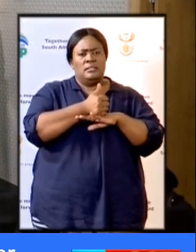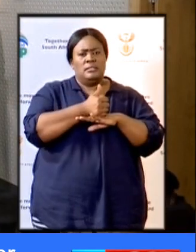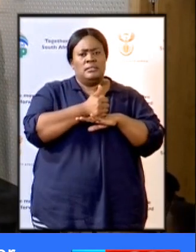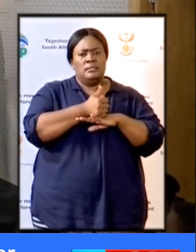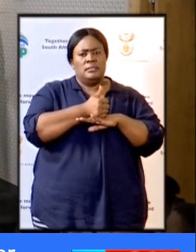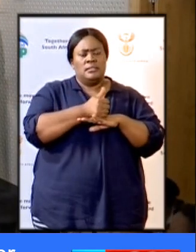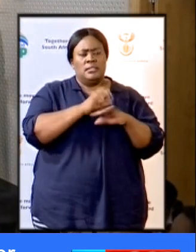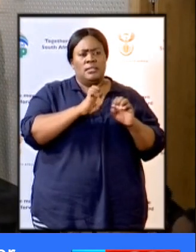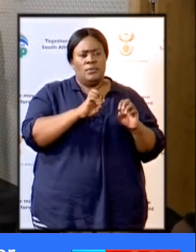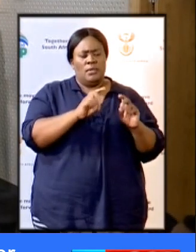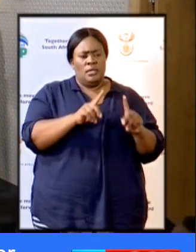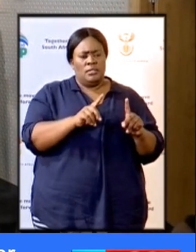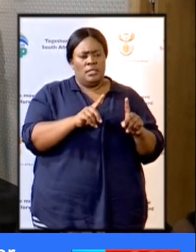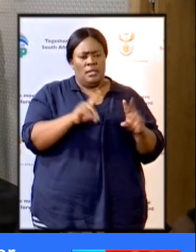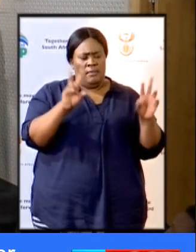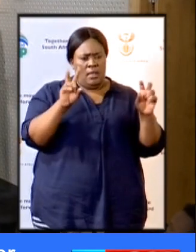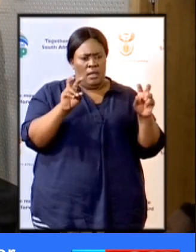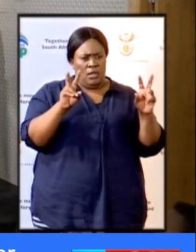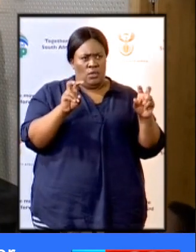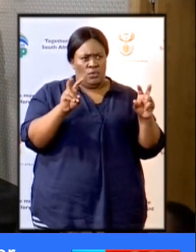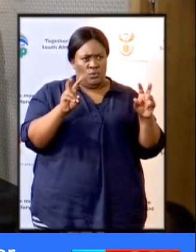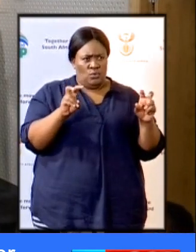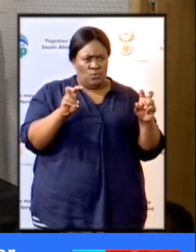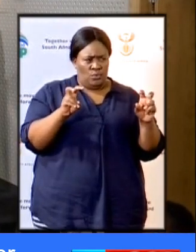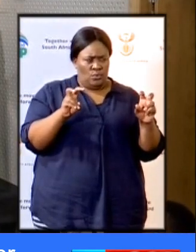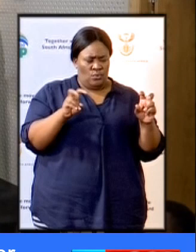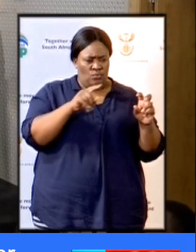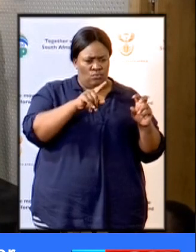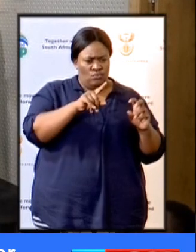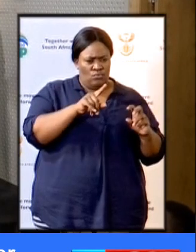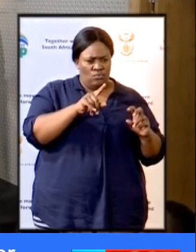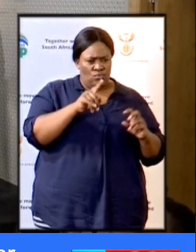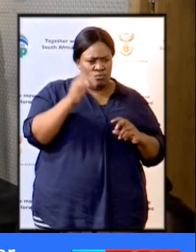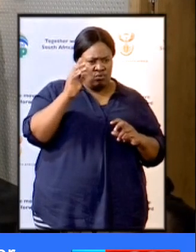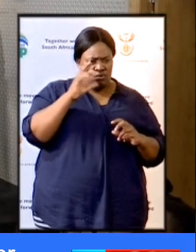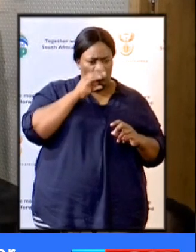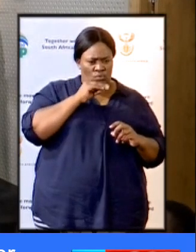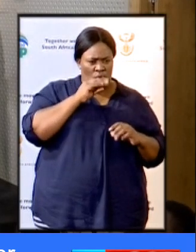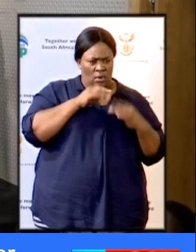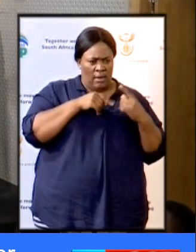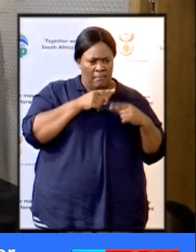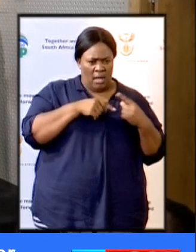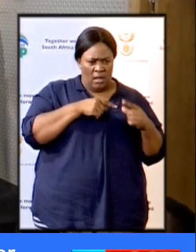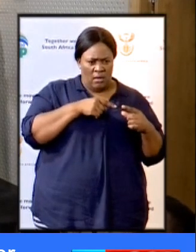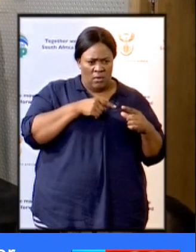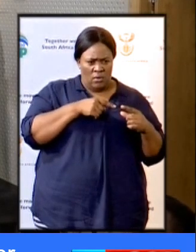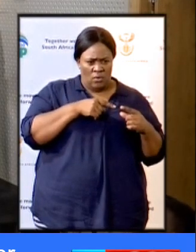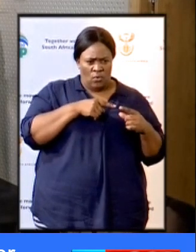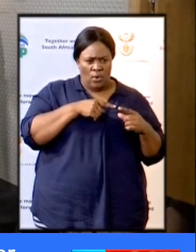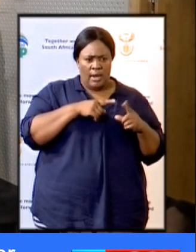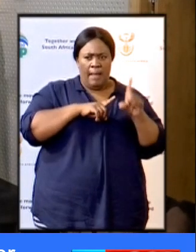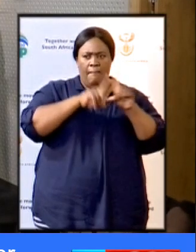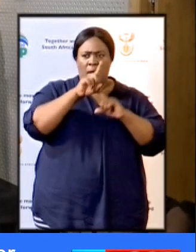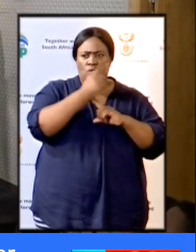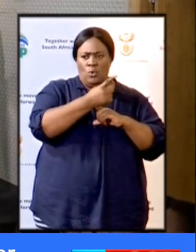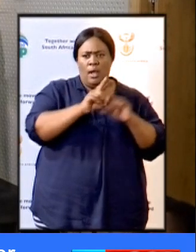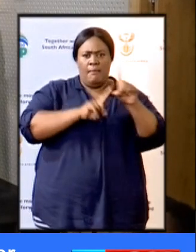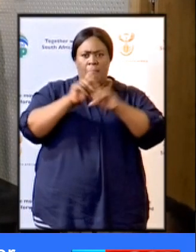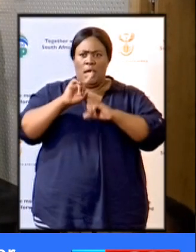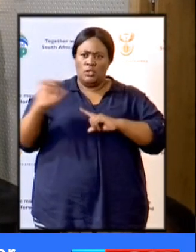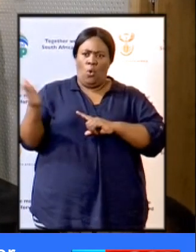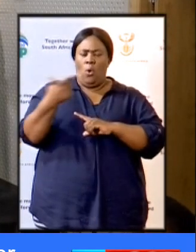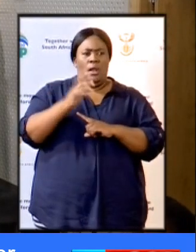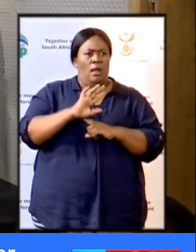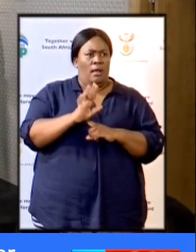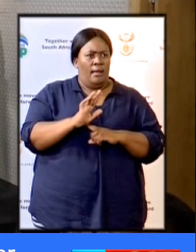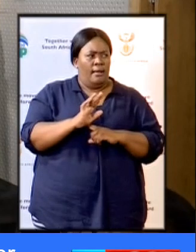Minister, on the issue of which we spoke about, there will be no part 1, part 4. Does that apply only